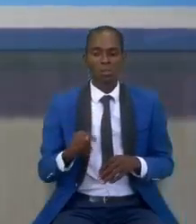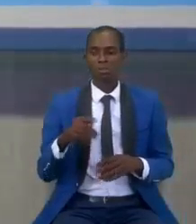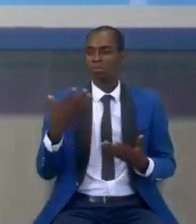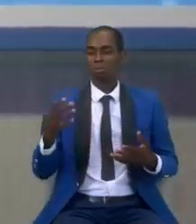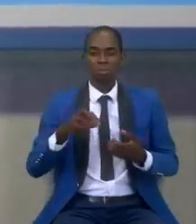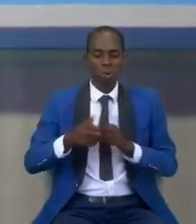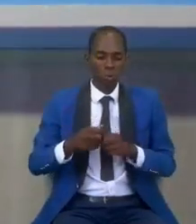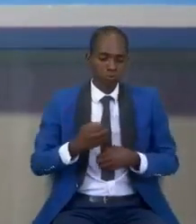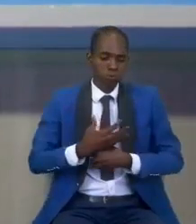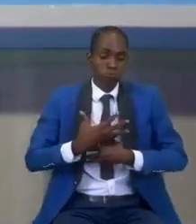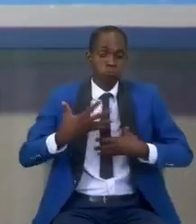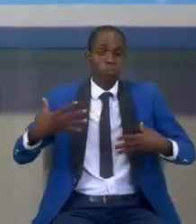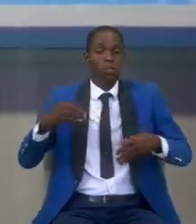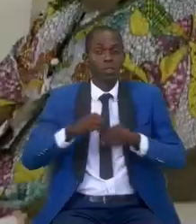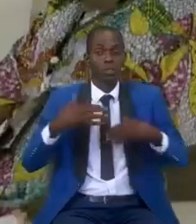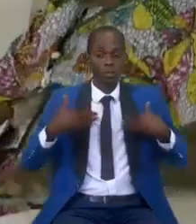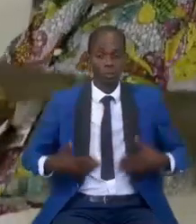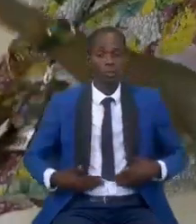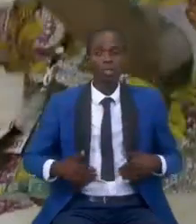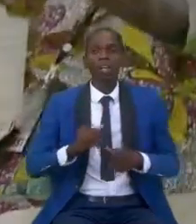And tonight you are free.